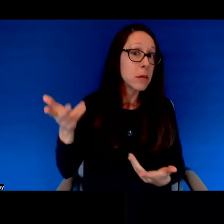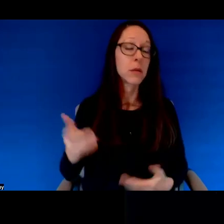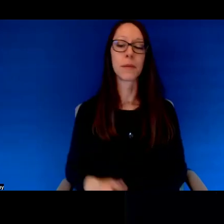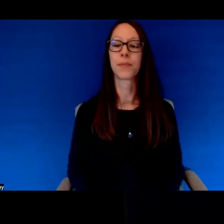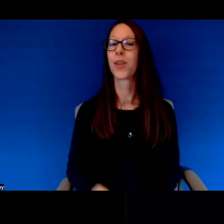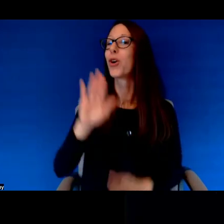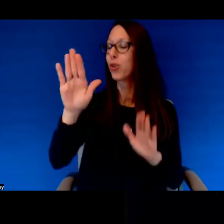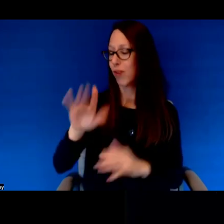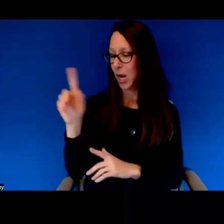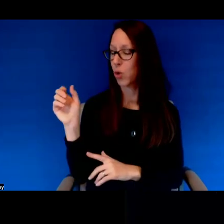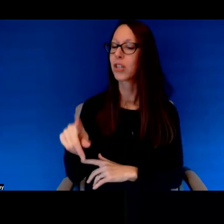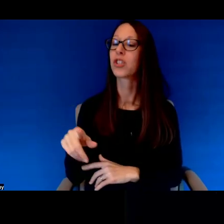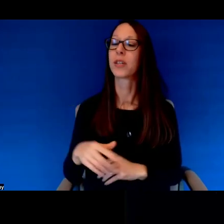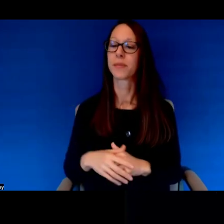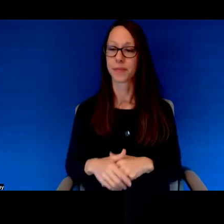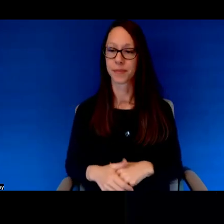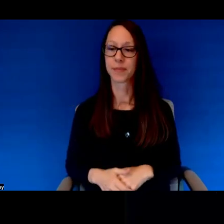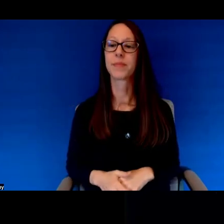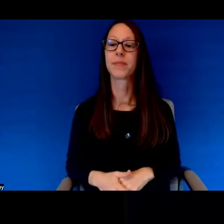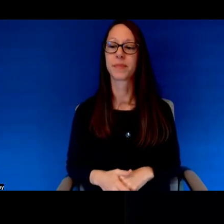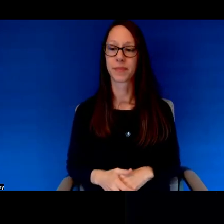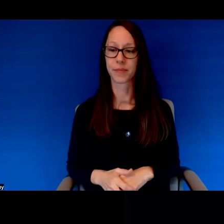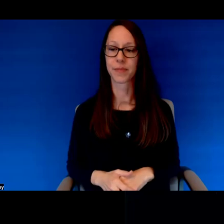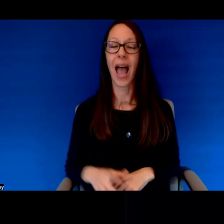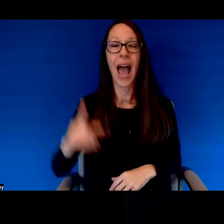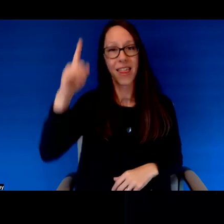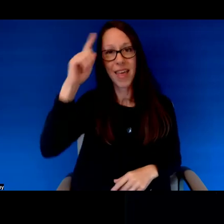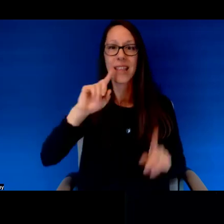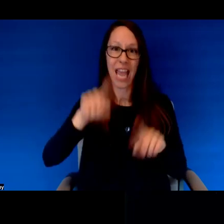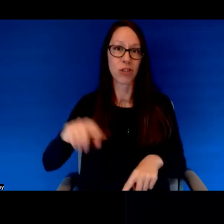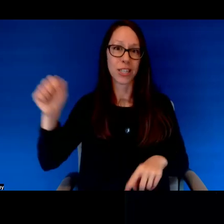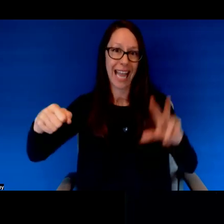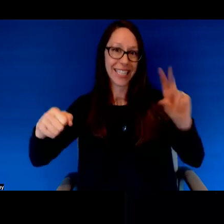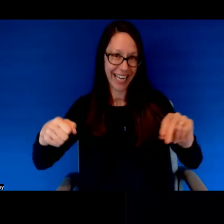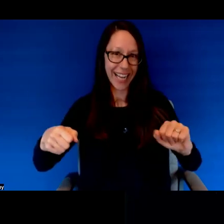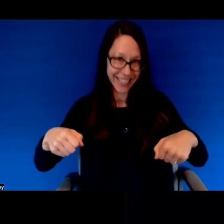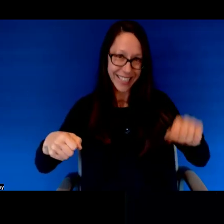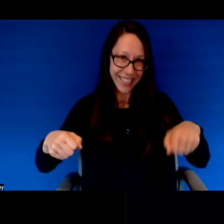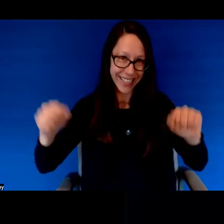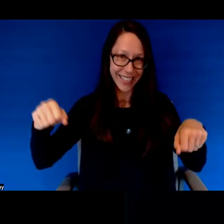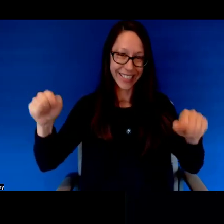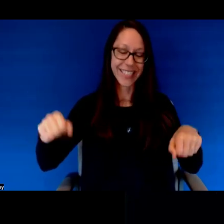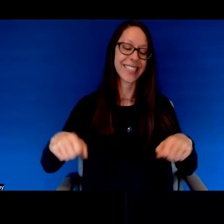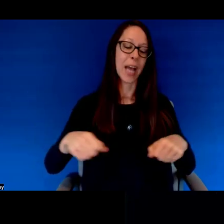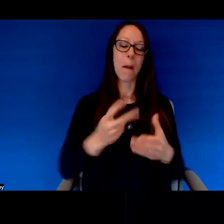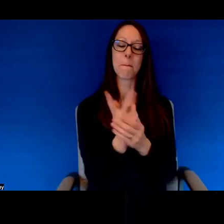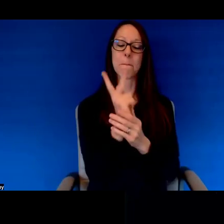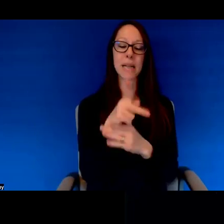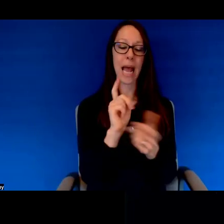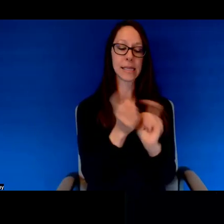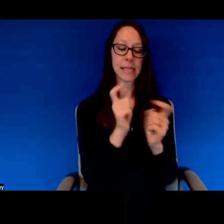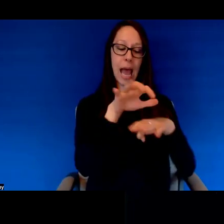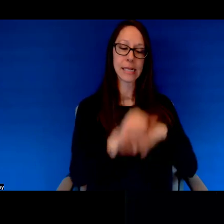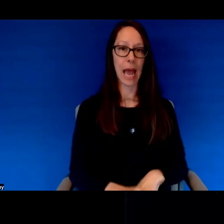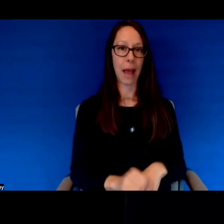Great question. And I think the answer is yes to both of those. So plants adapt very, very quickly.